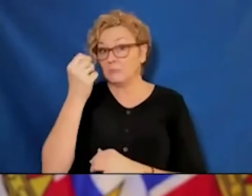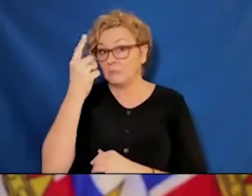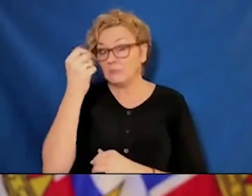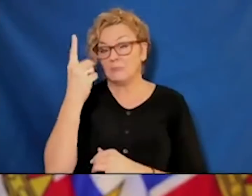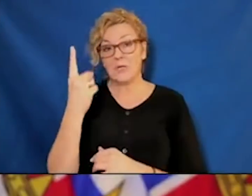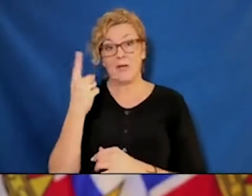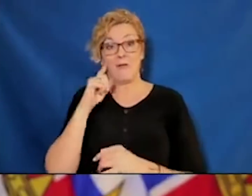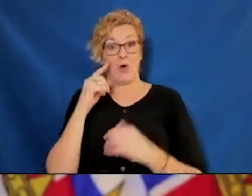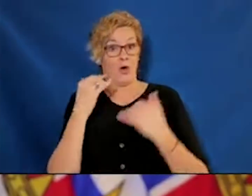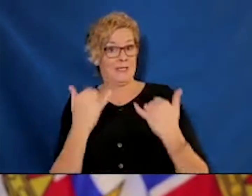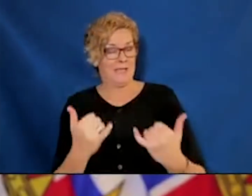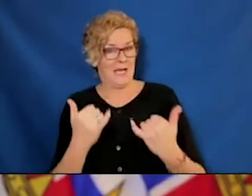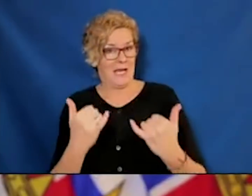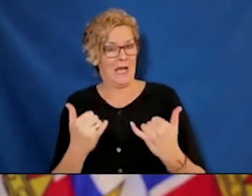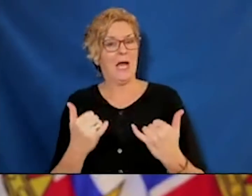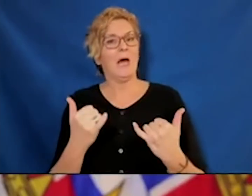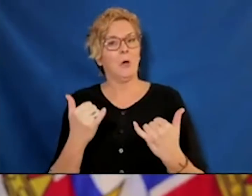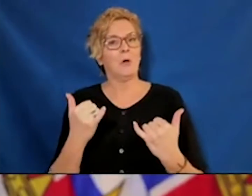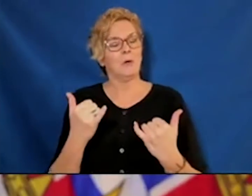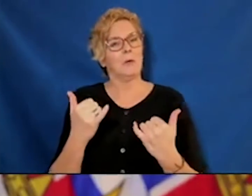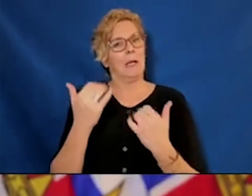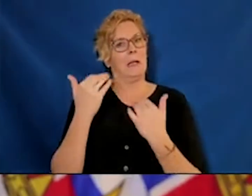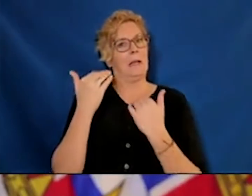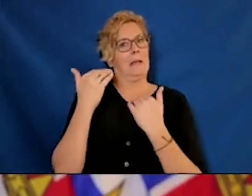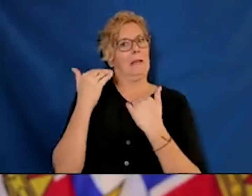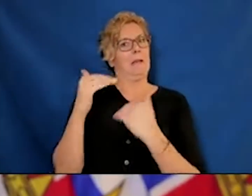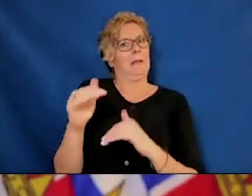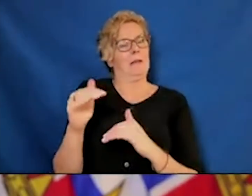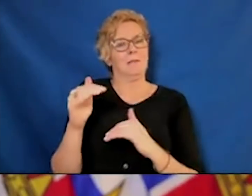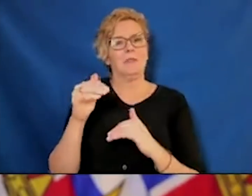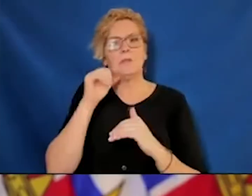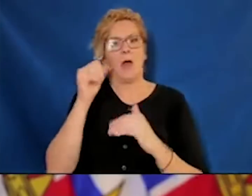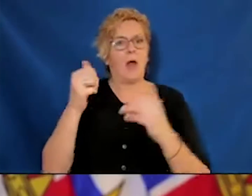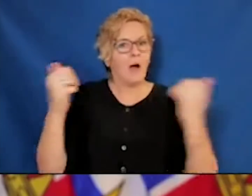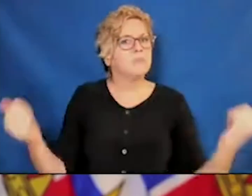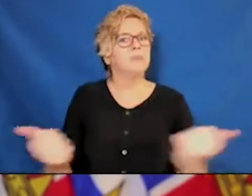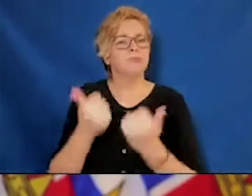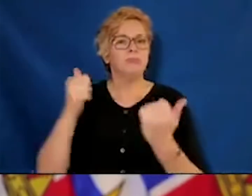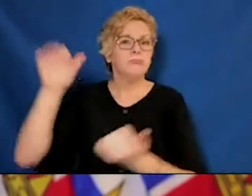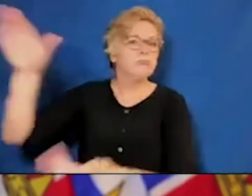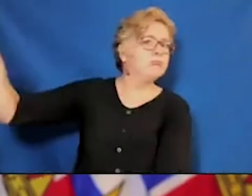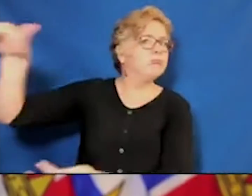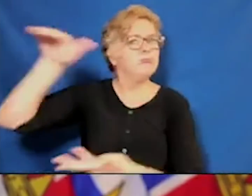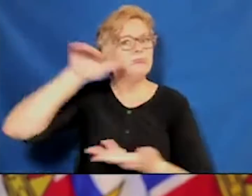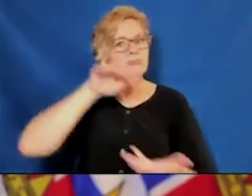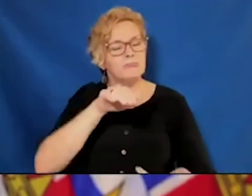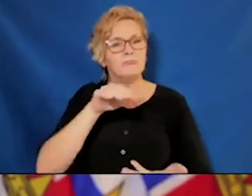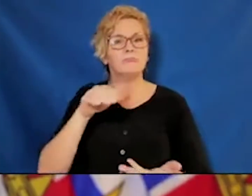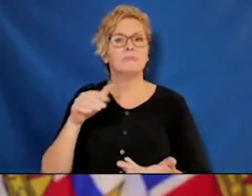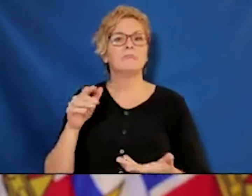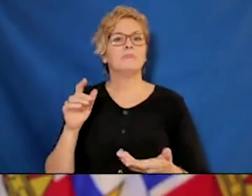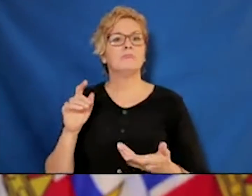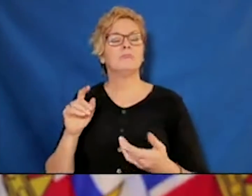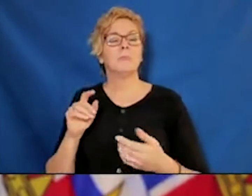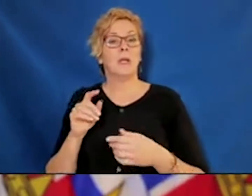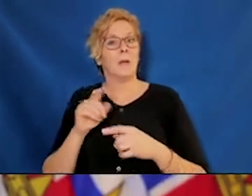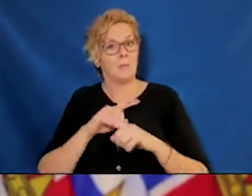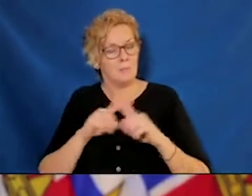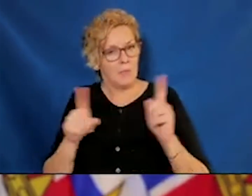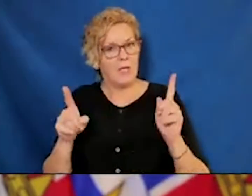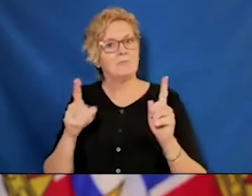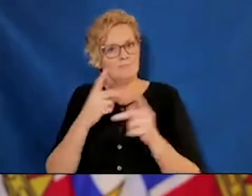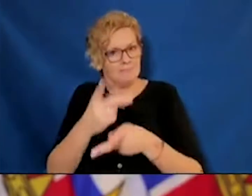of vaccine that is coming between now and the end of March. Everybody is important in British